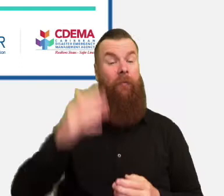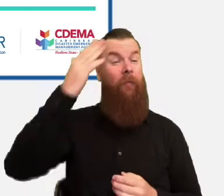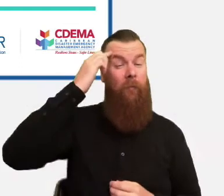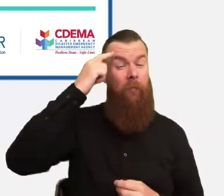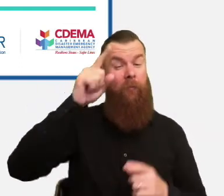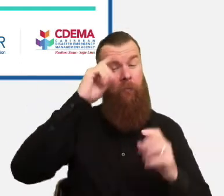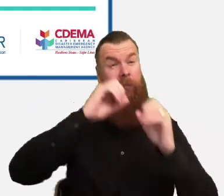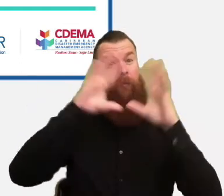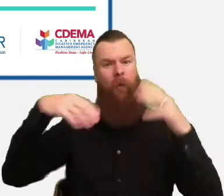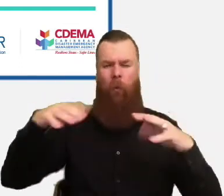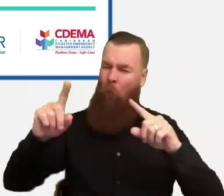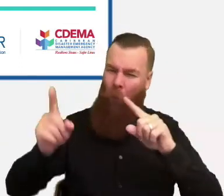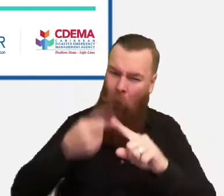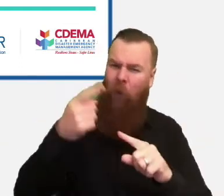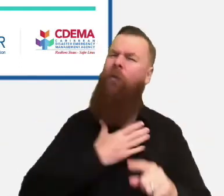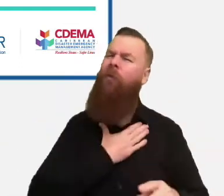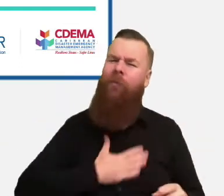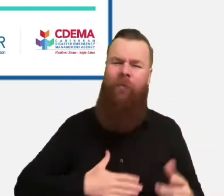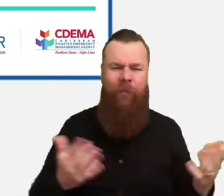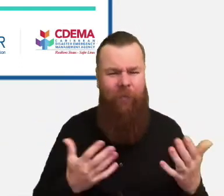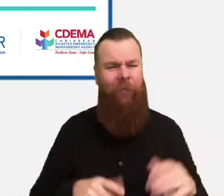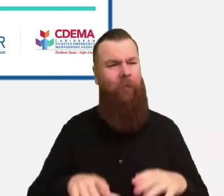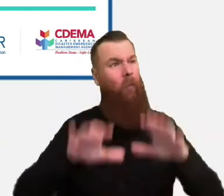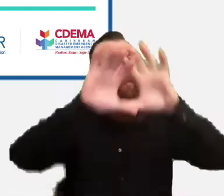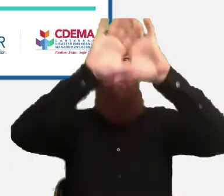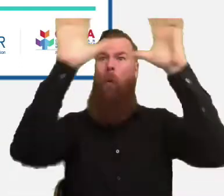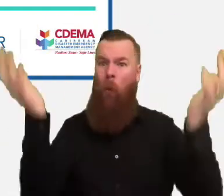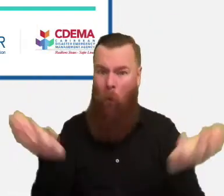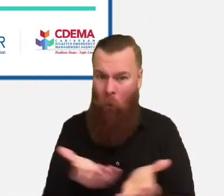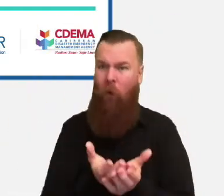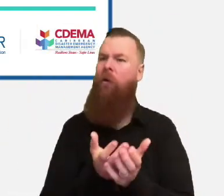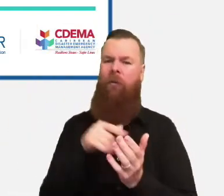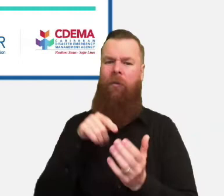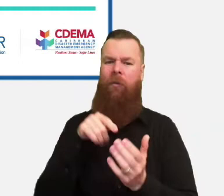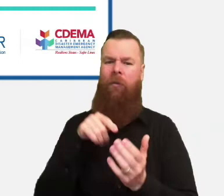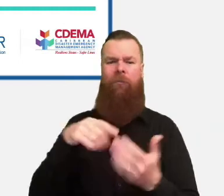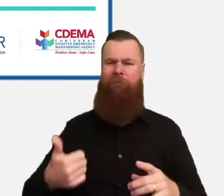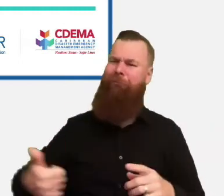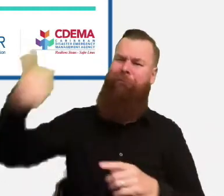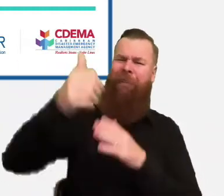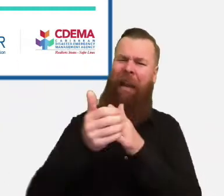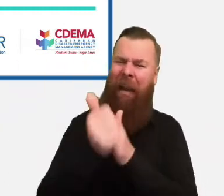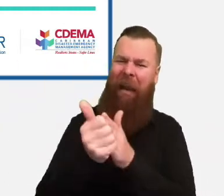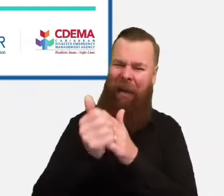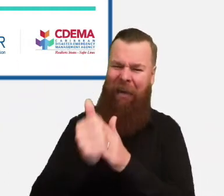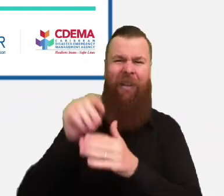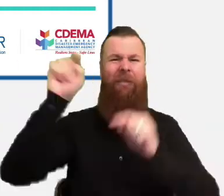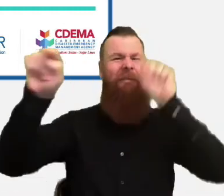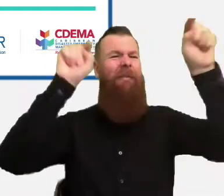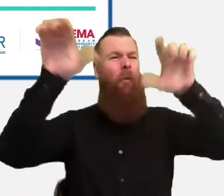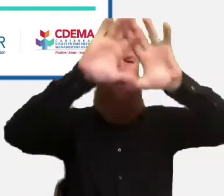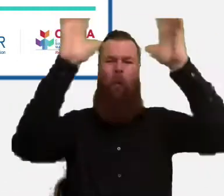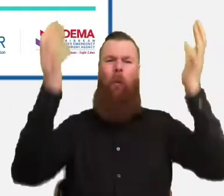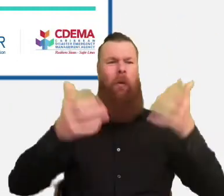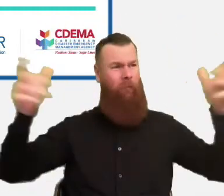that the principles that I'm going to describe will be embraced by a nation or large territory or region.